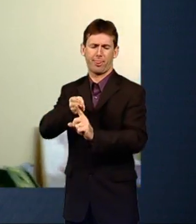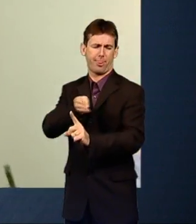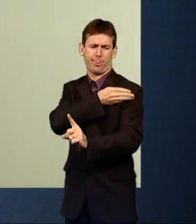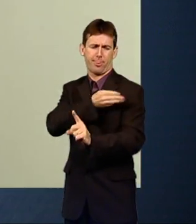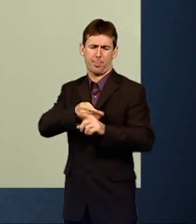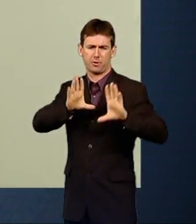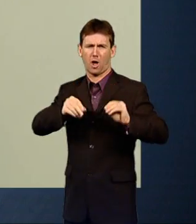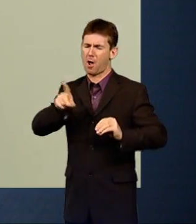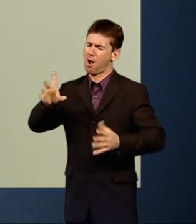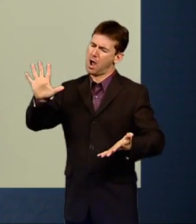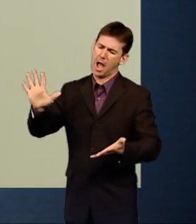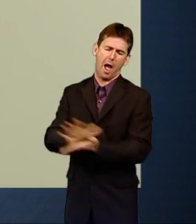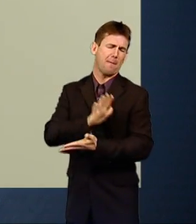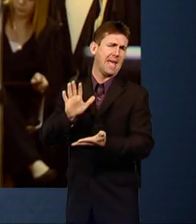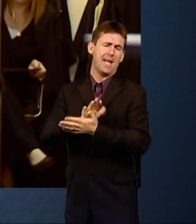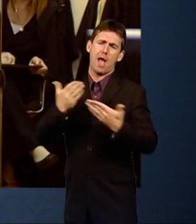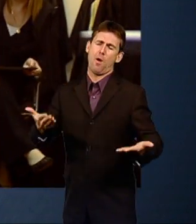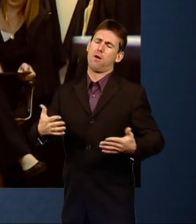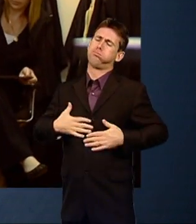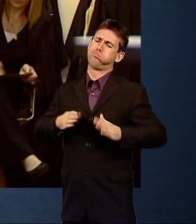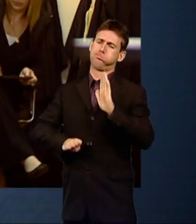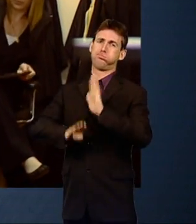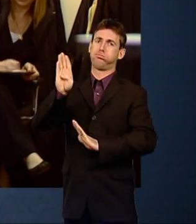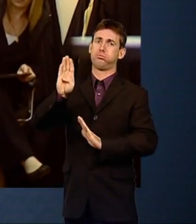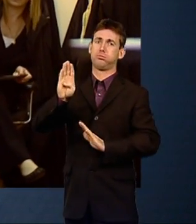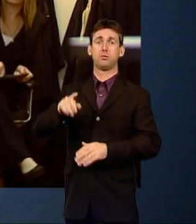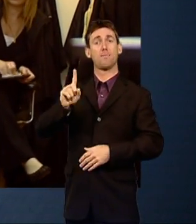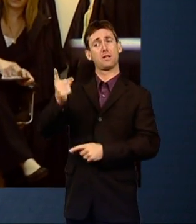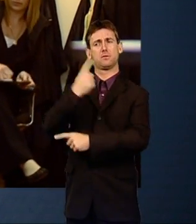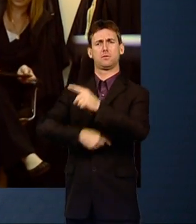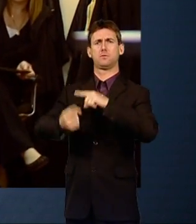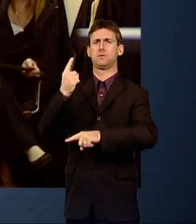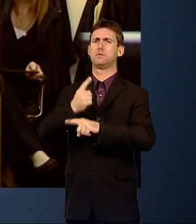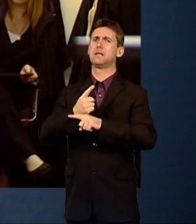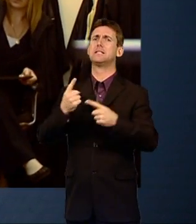Yes, sir. But things were quite different a year ago.